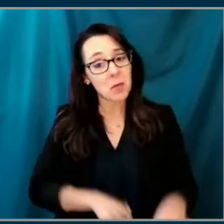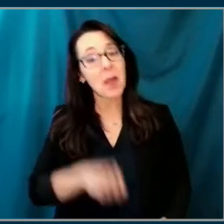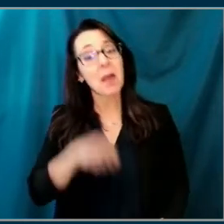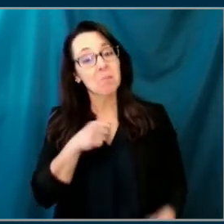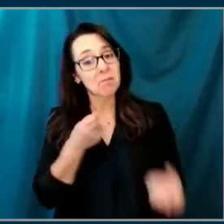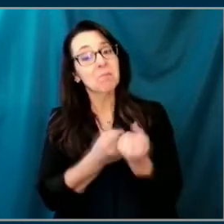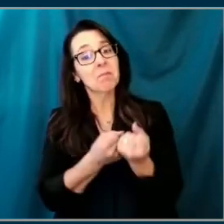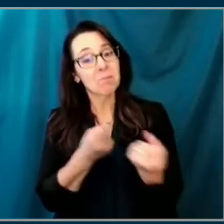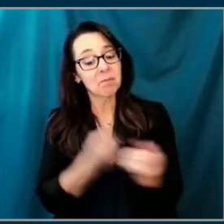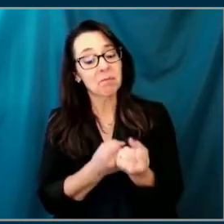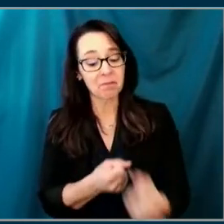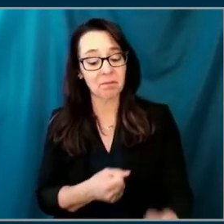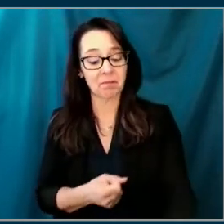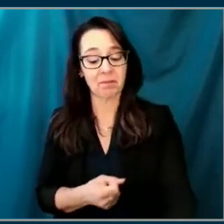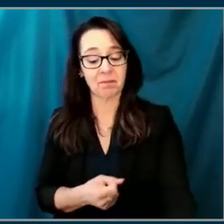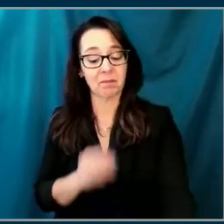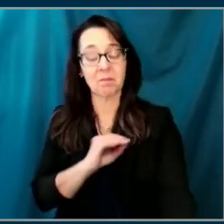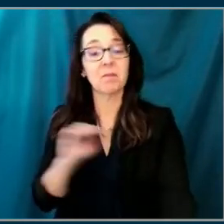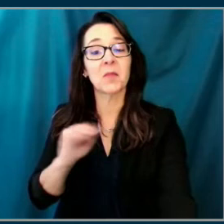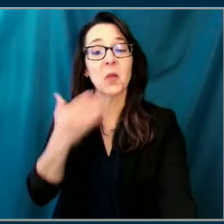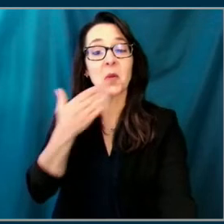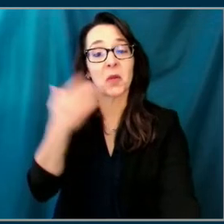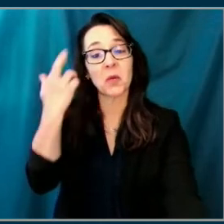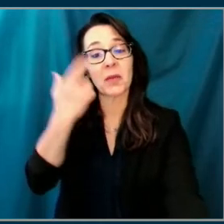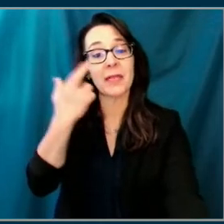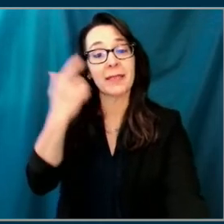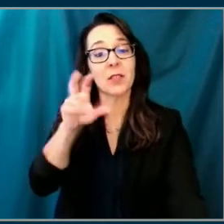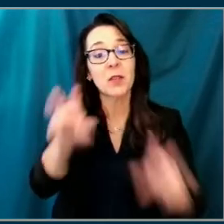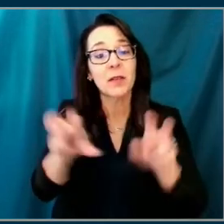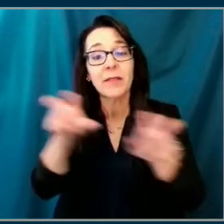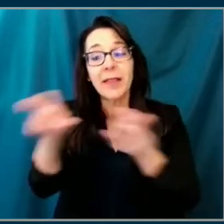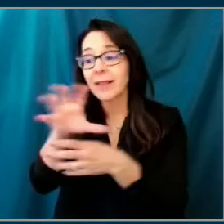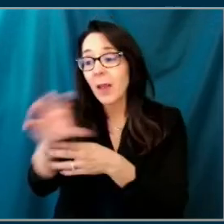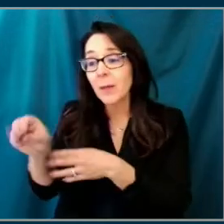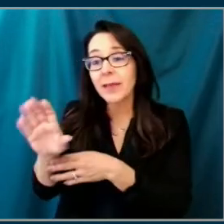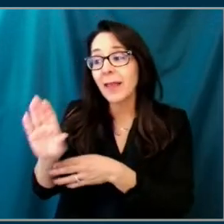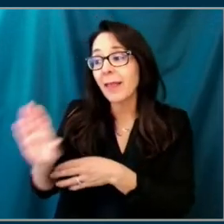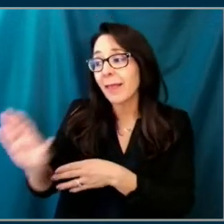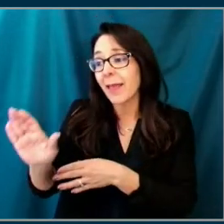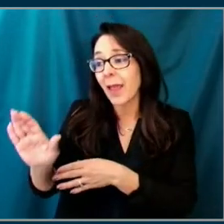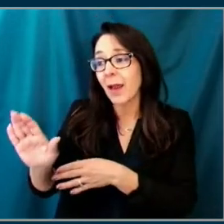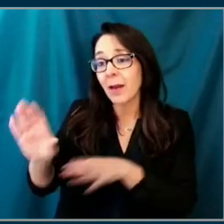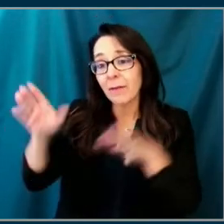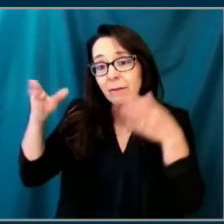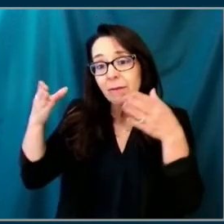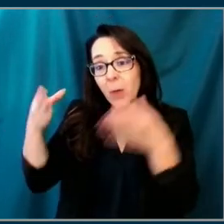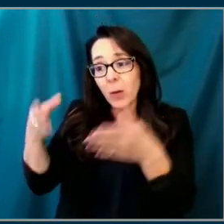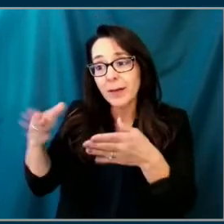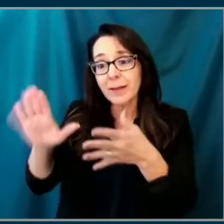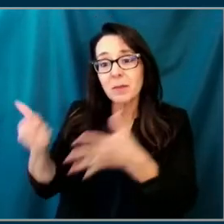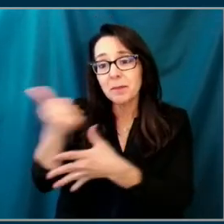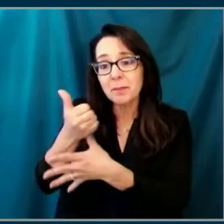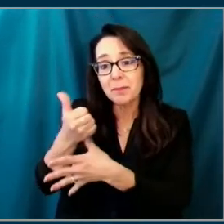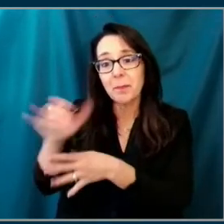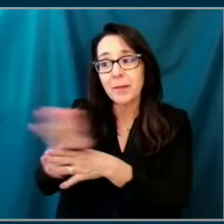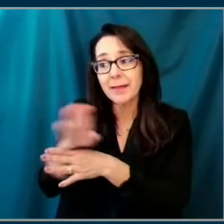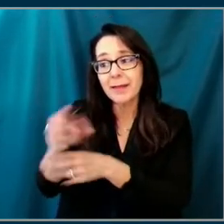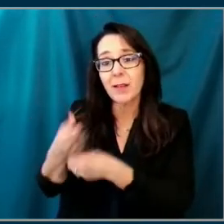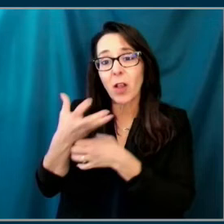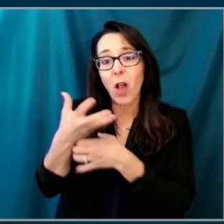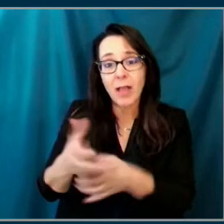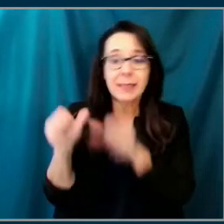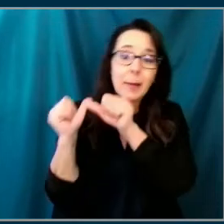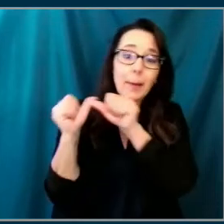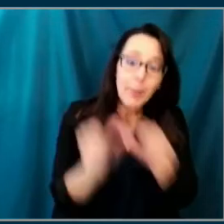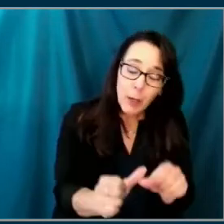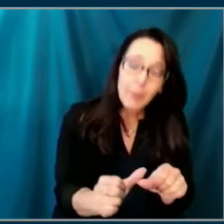There is simply no good reason for us to invest in companies whose primary business causes permanent harm